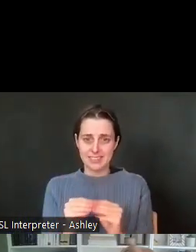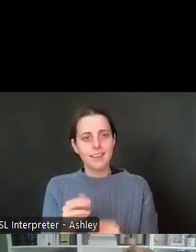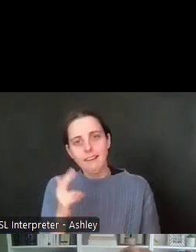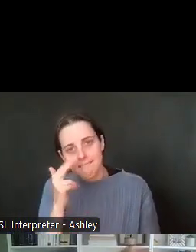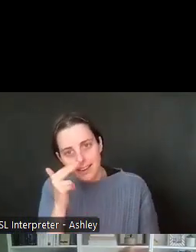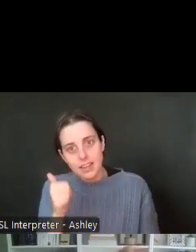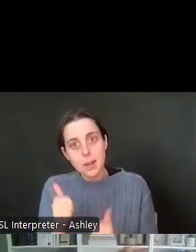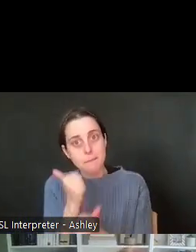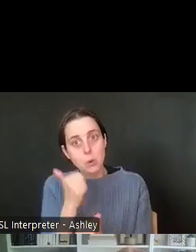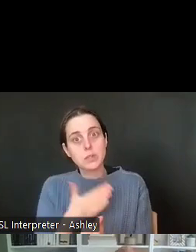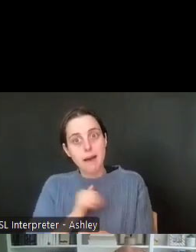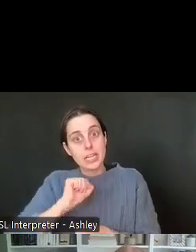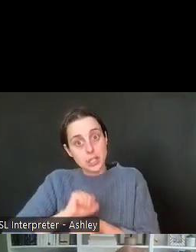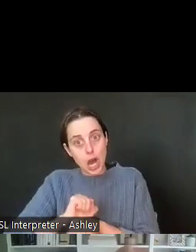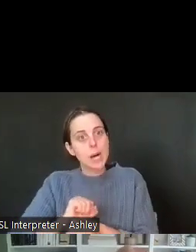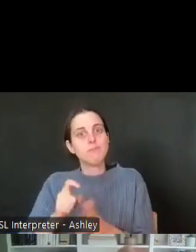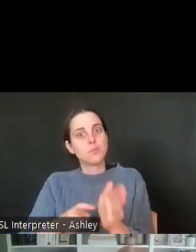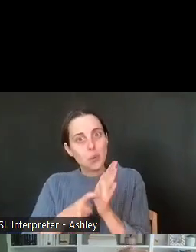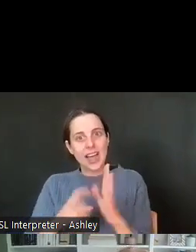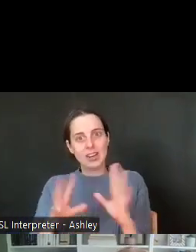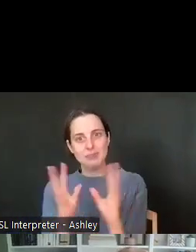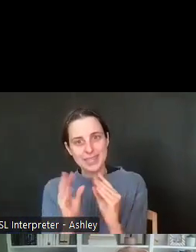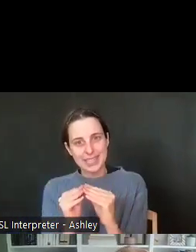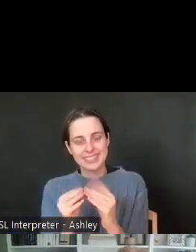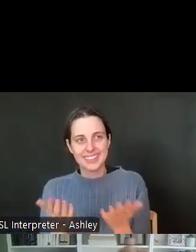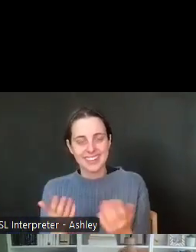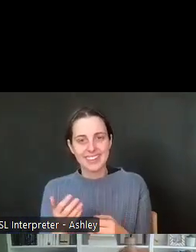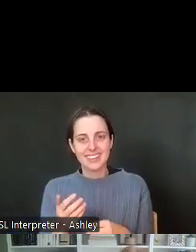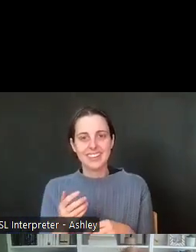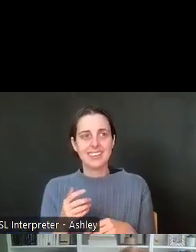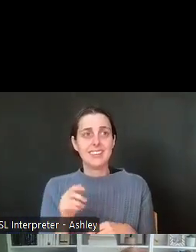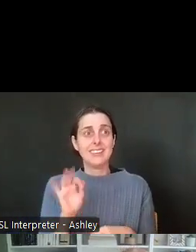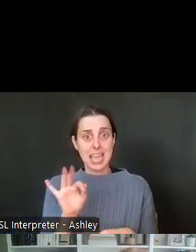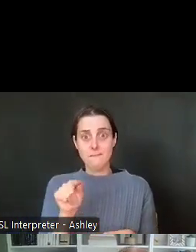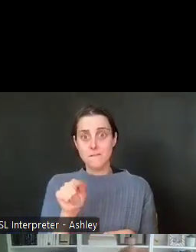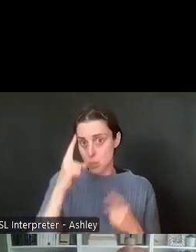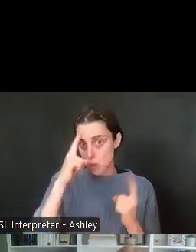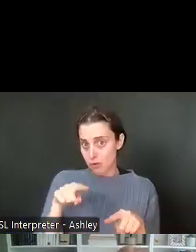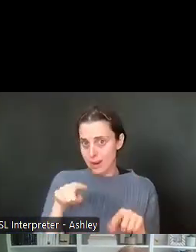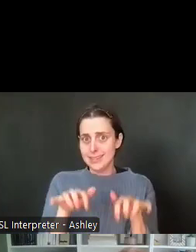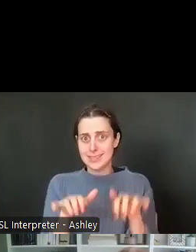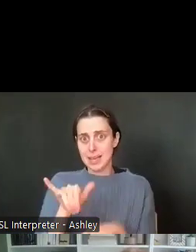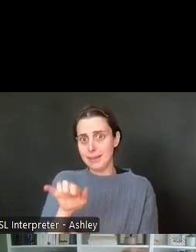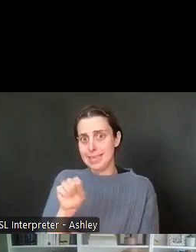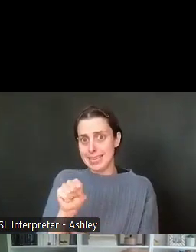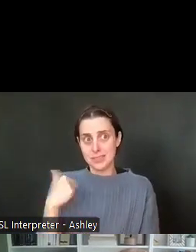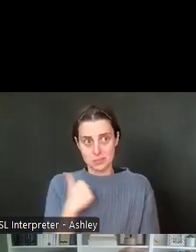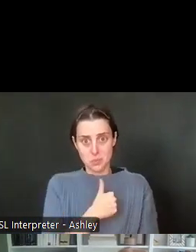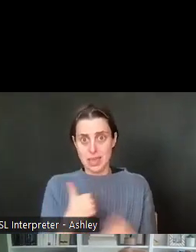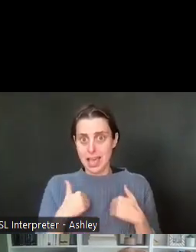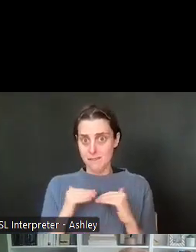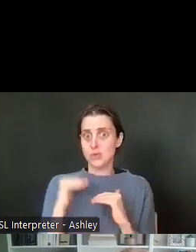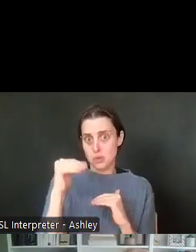meetings. But how many of you type into the chat the word yes if you agree that we have too many meetings